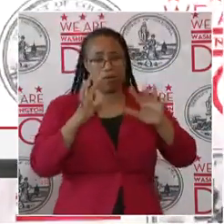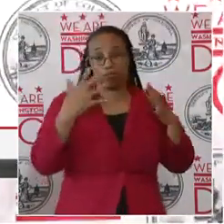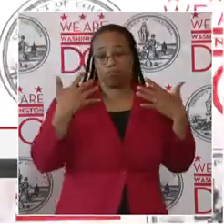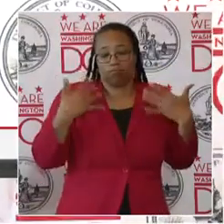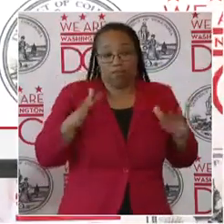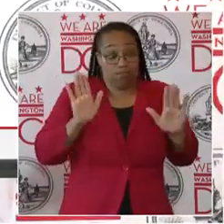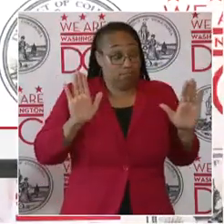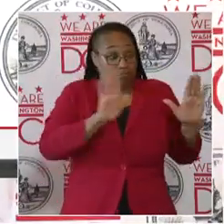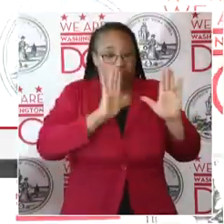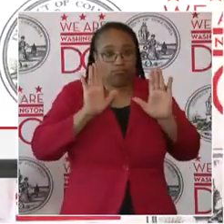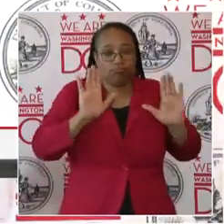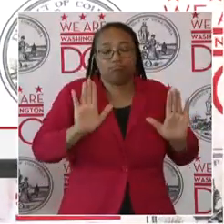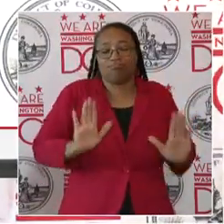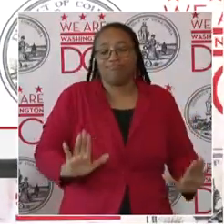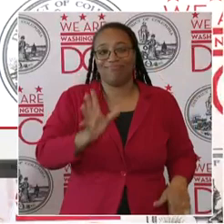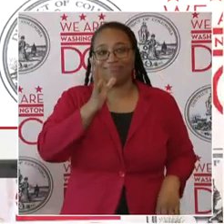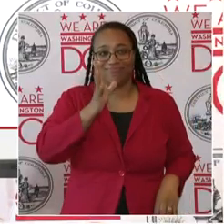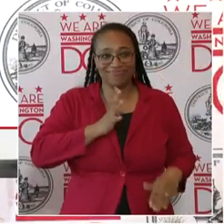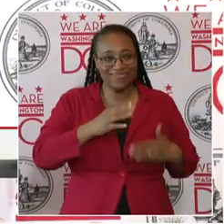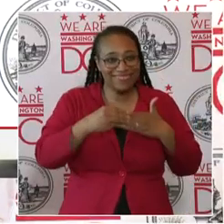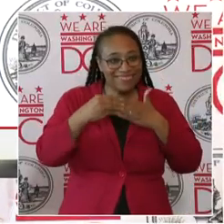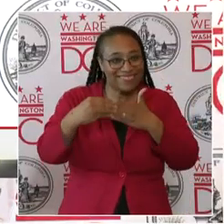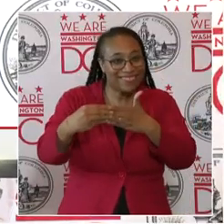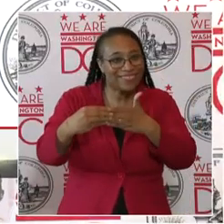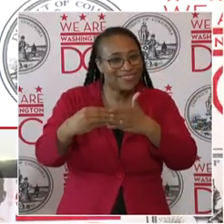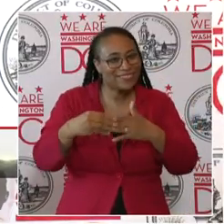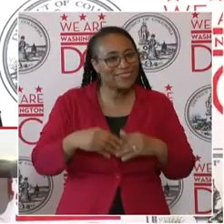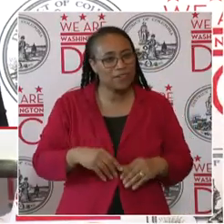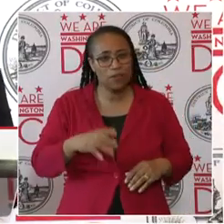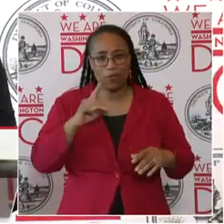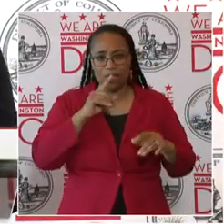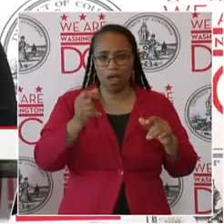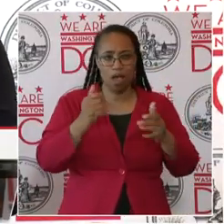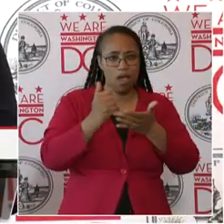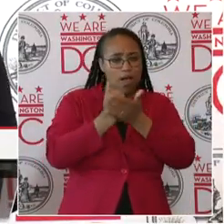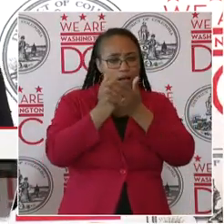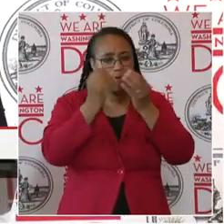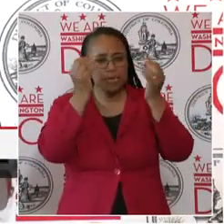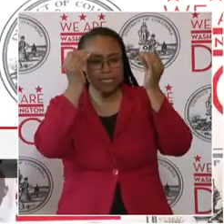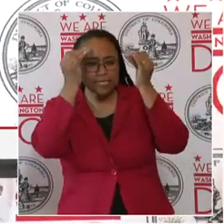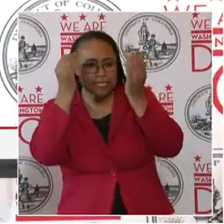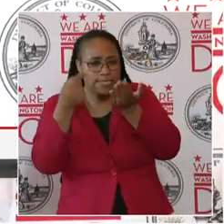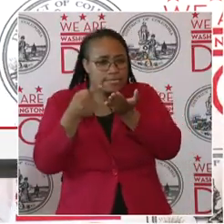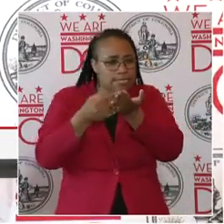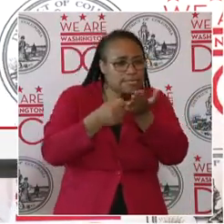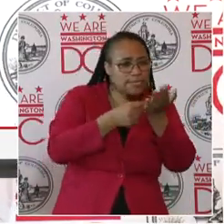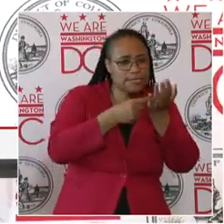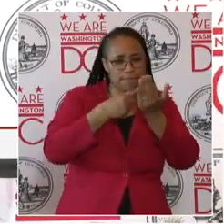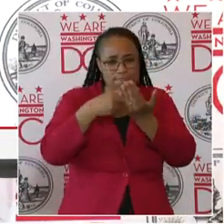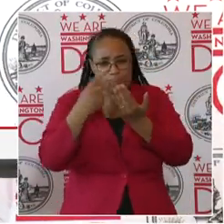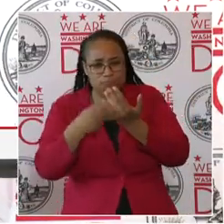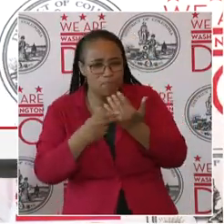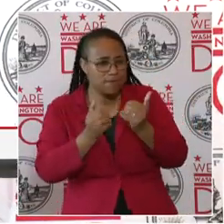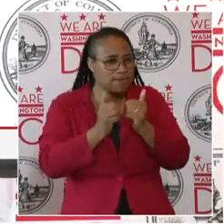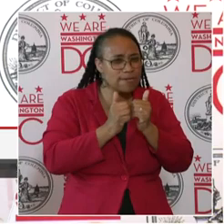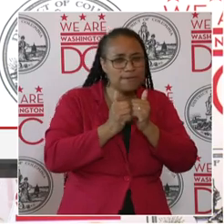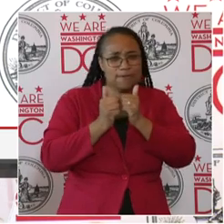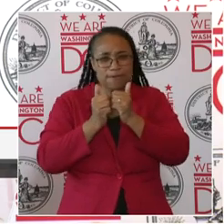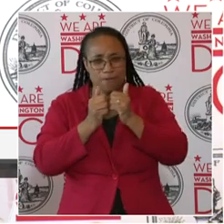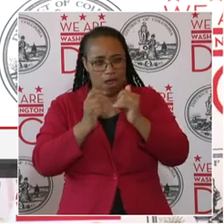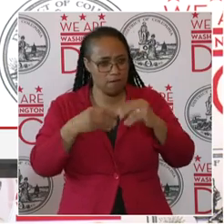commissioners who help focus our thoughts on not only our programs and services that we provide to